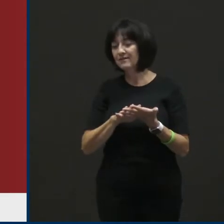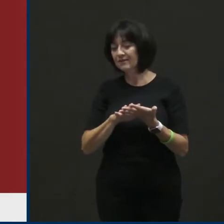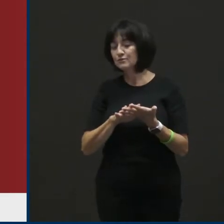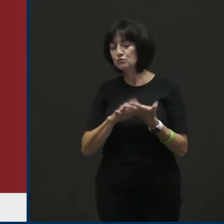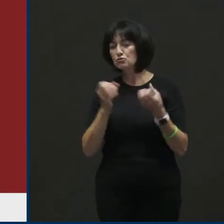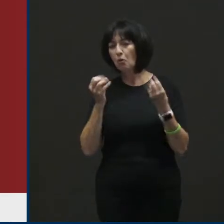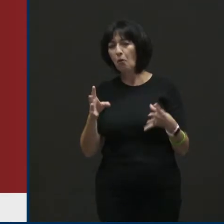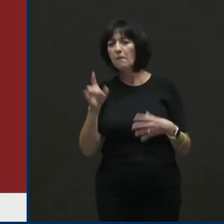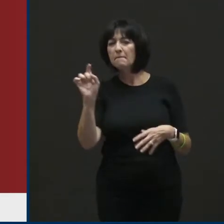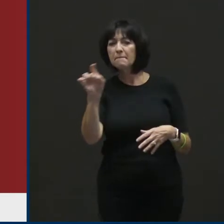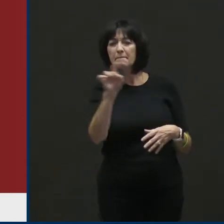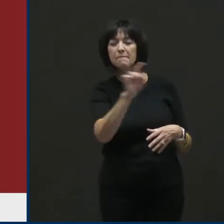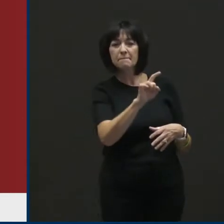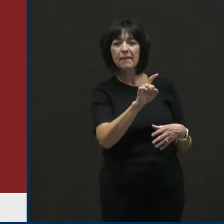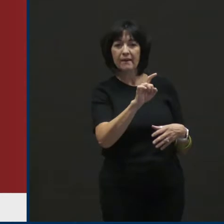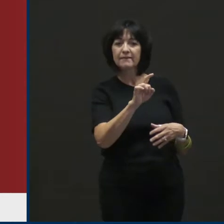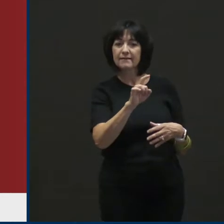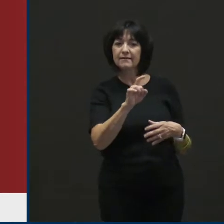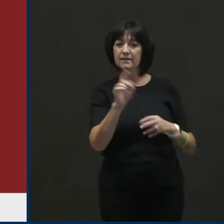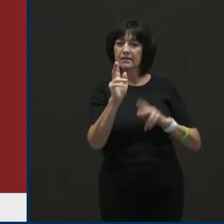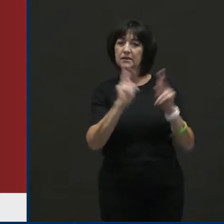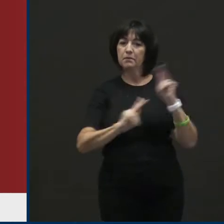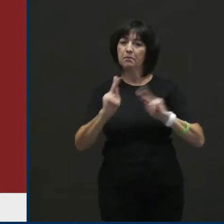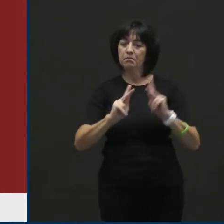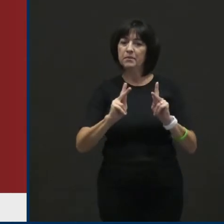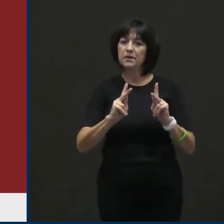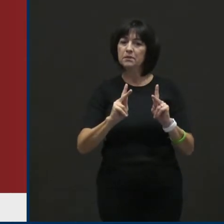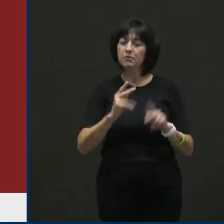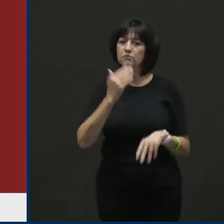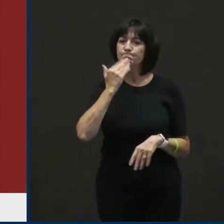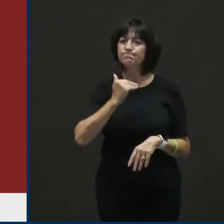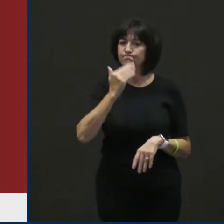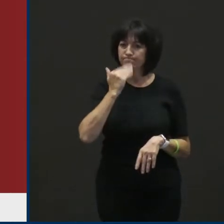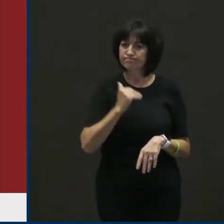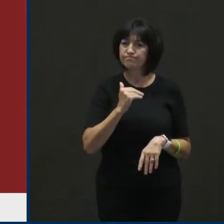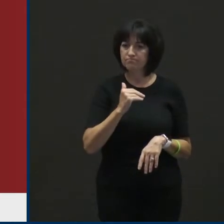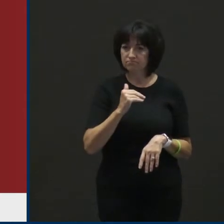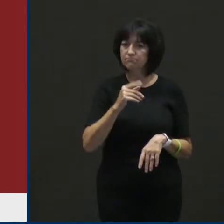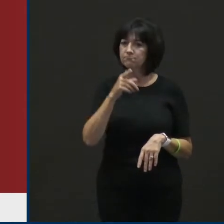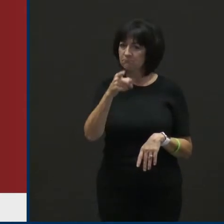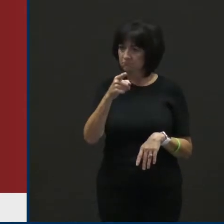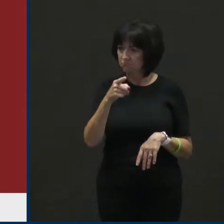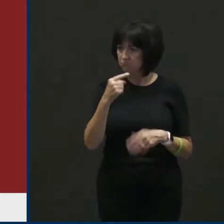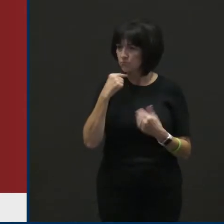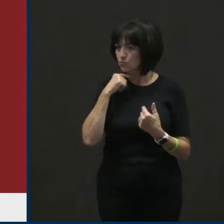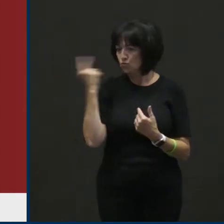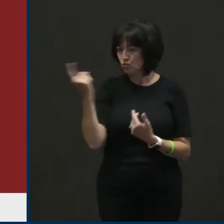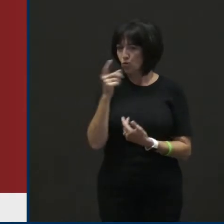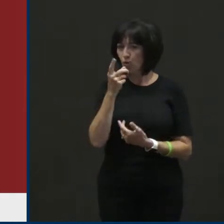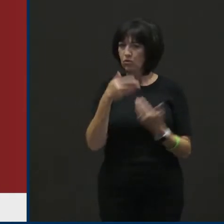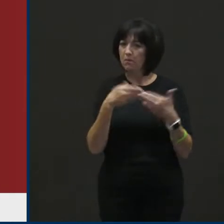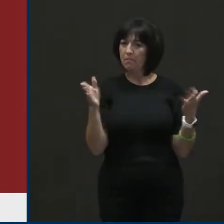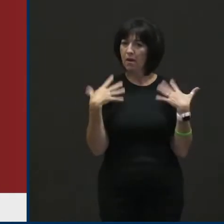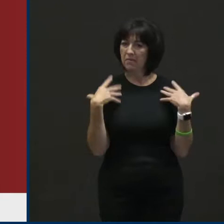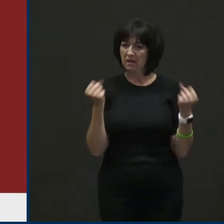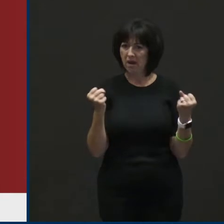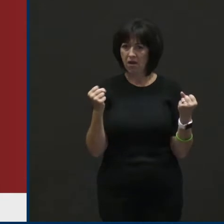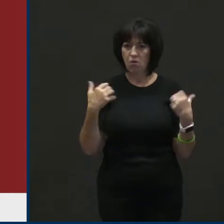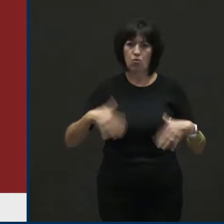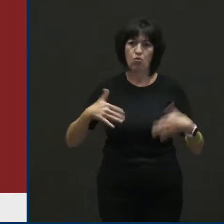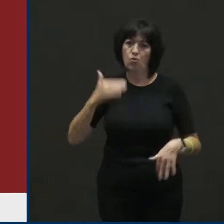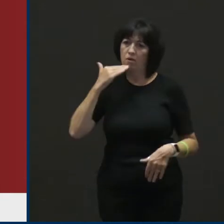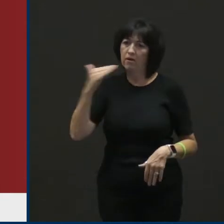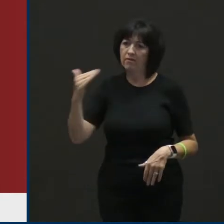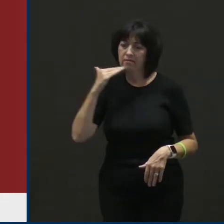Rattay, for our public health liaisons that have been working with the school districts to help them understand what are